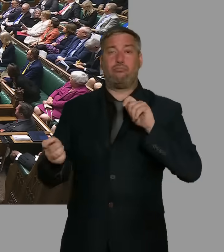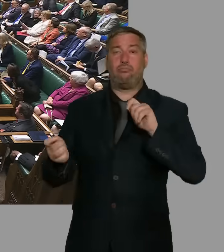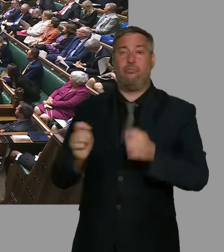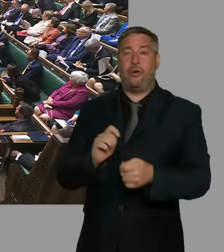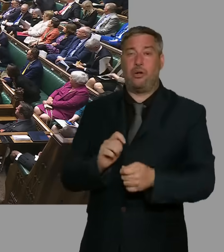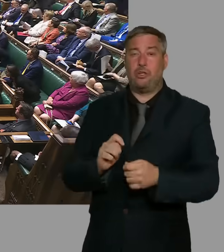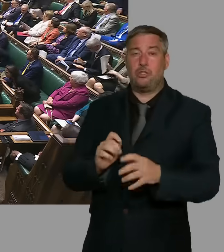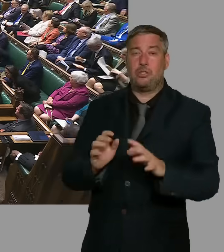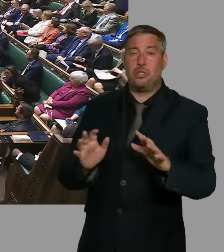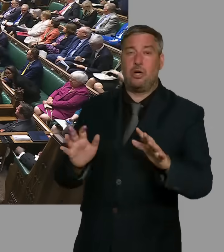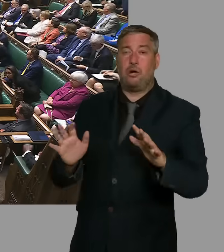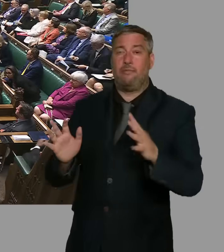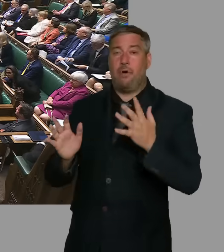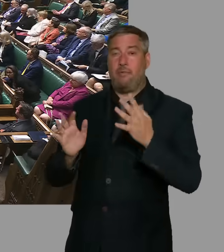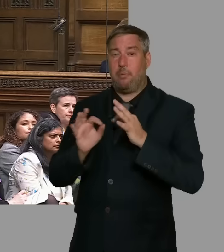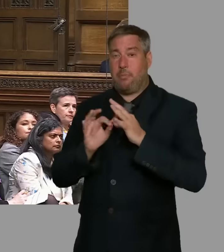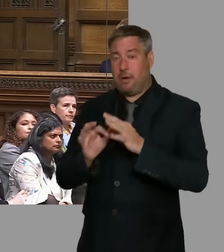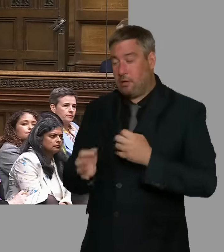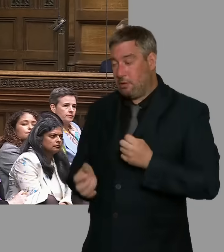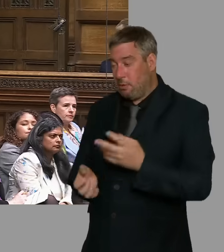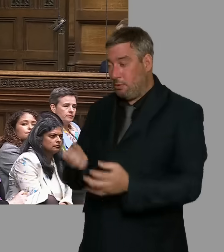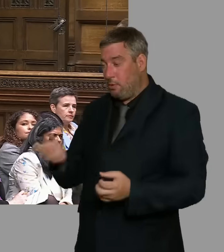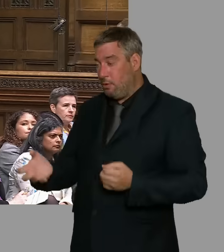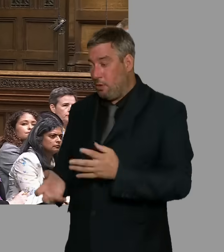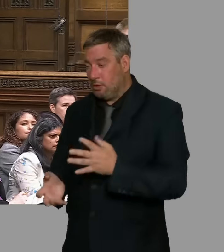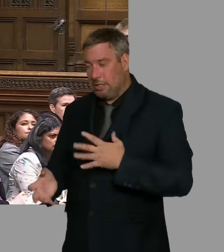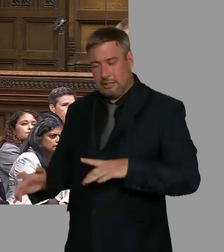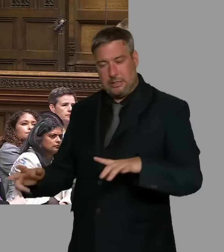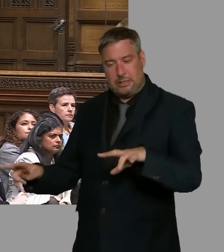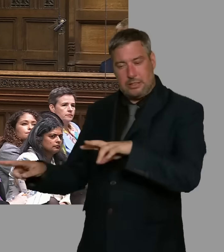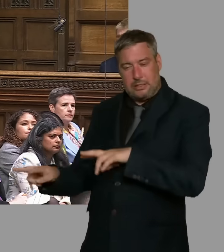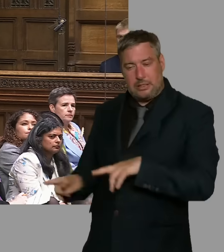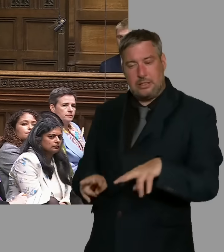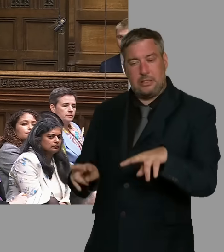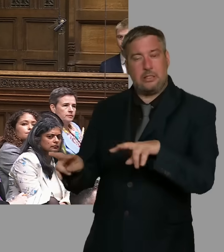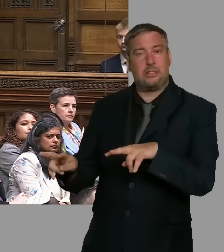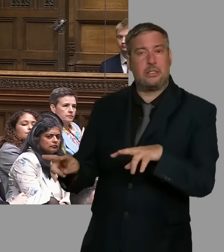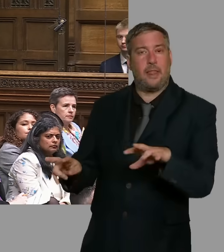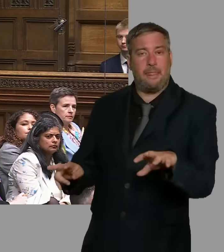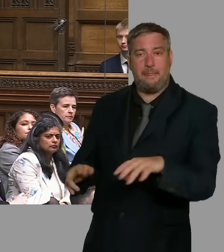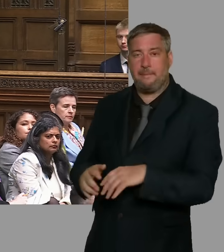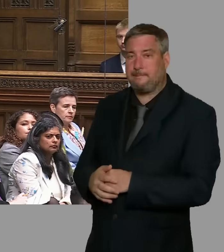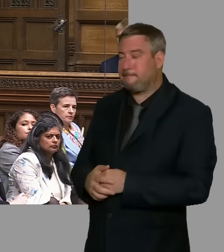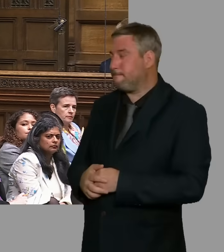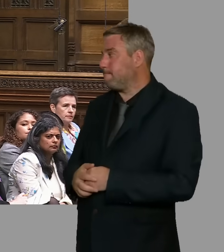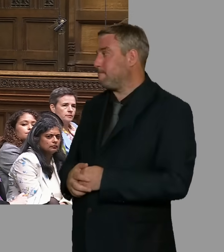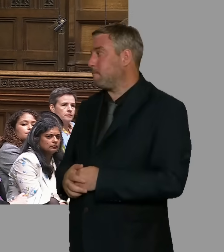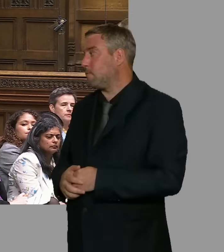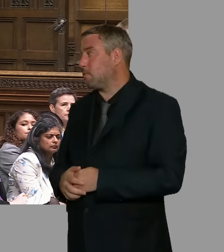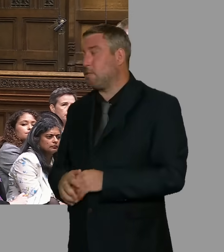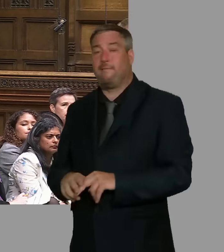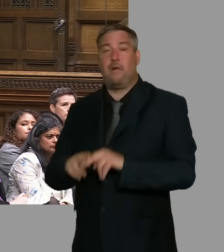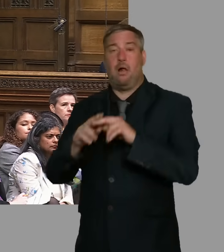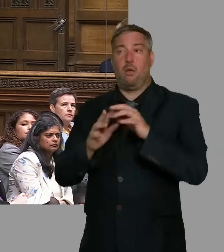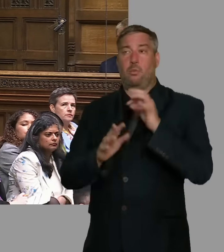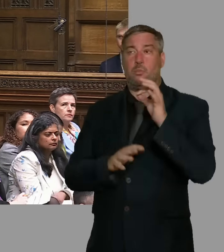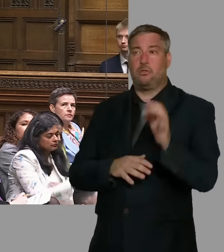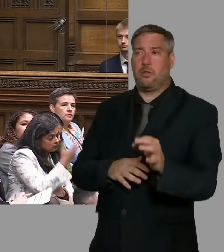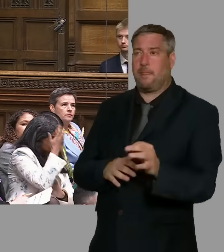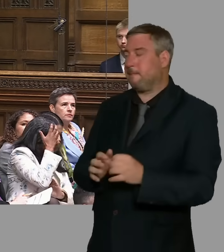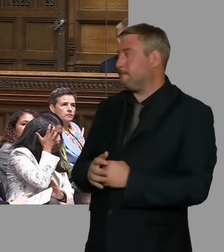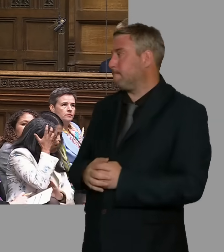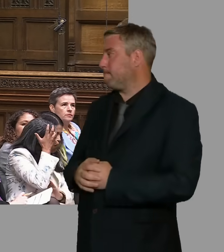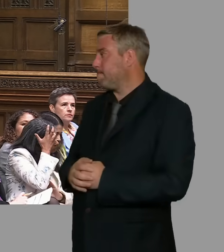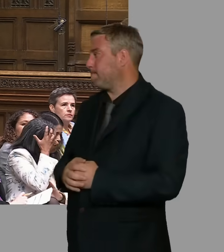Today is World Suicide Prevention Day. It can be scary to talk about suicide, but we need to. So many of